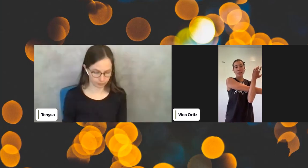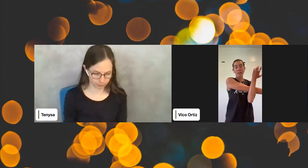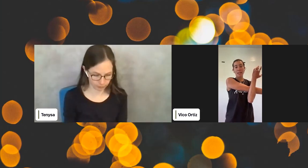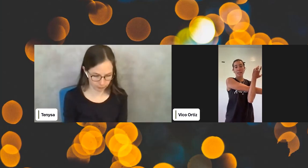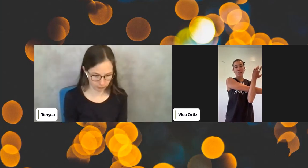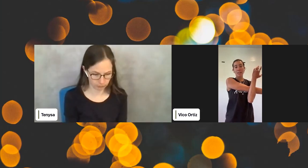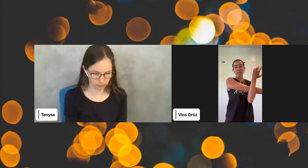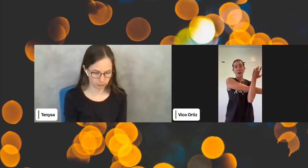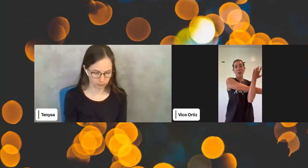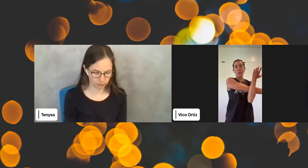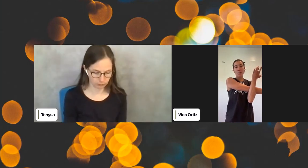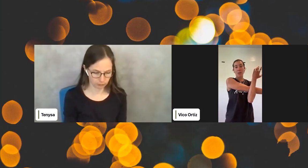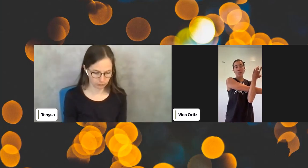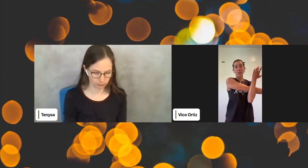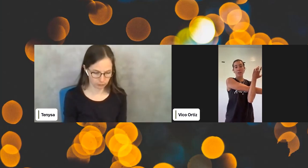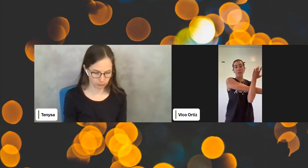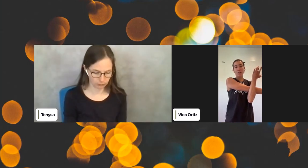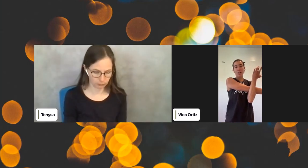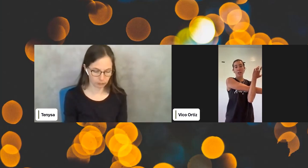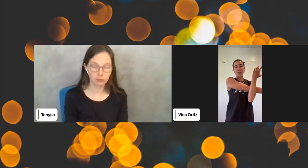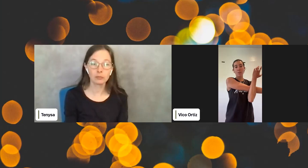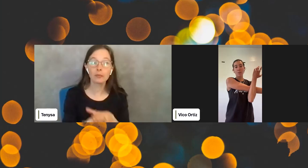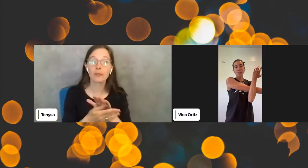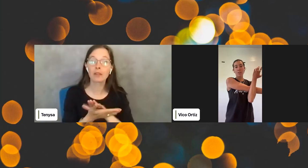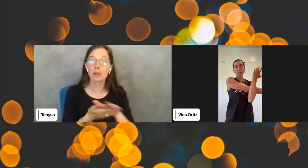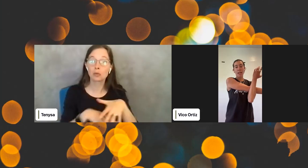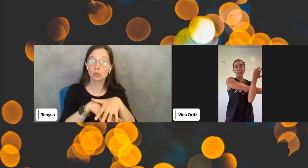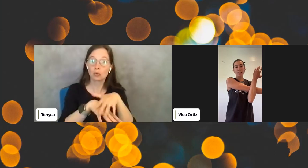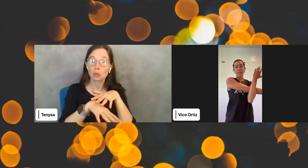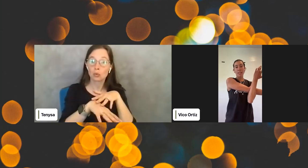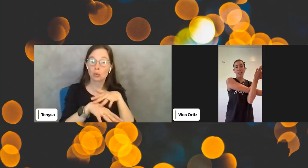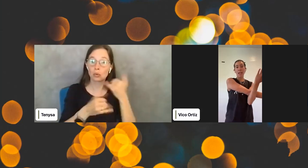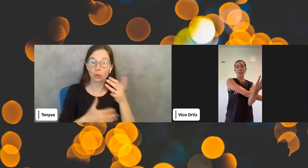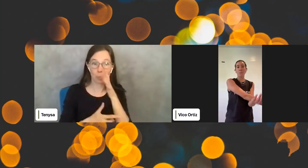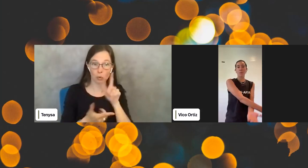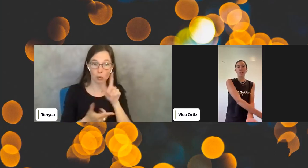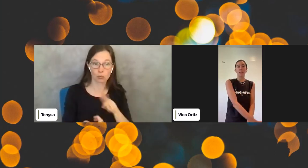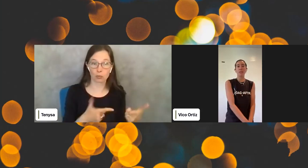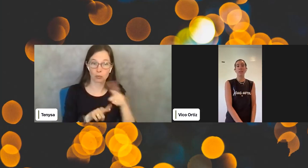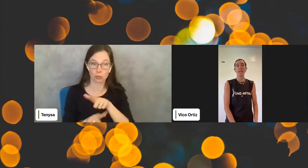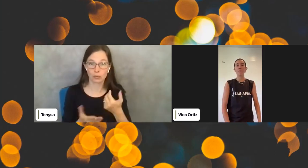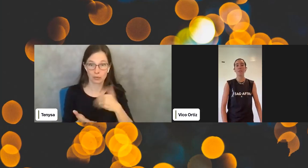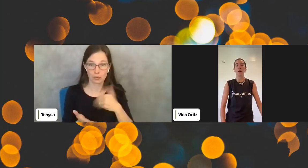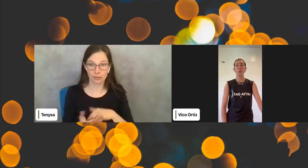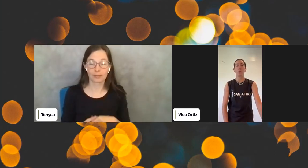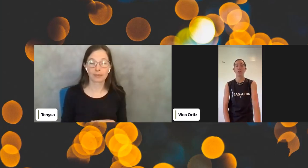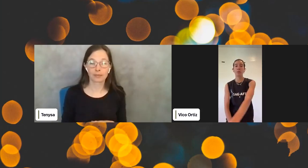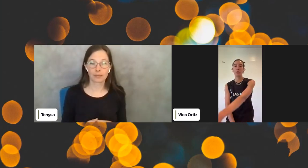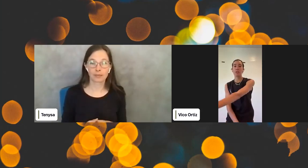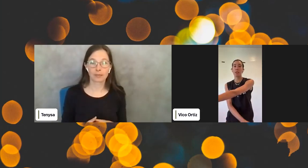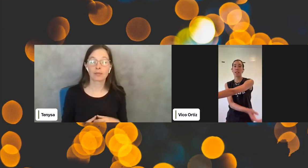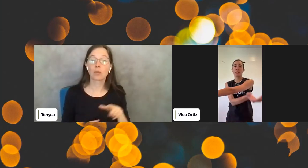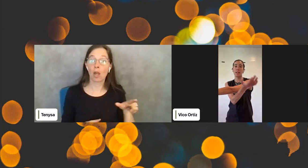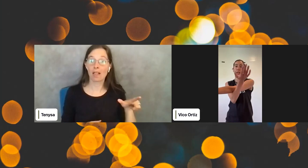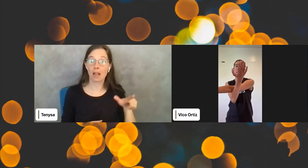And nice and slow, we're going to switch sides again. Bring the left arm over